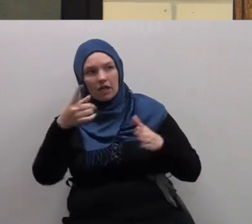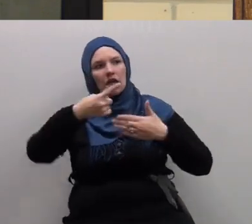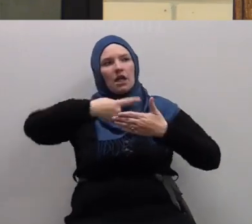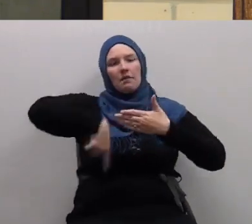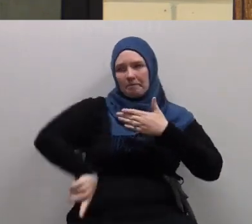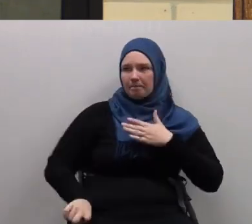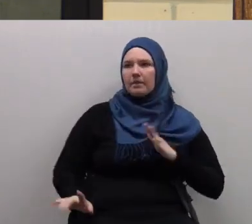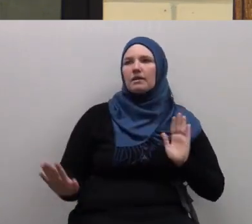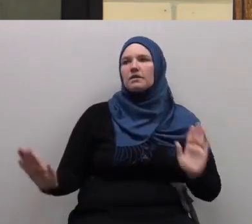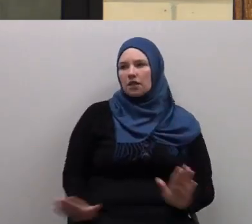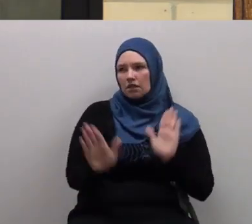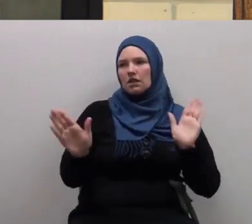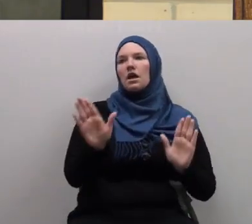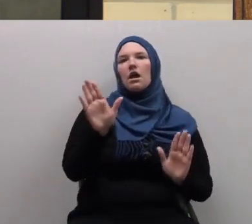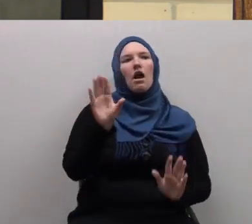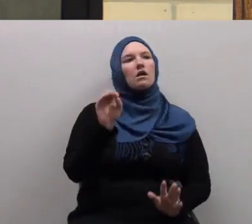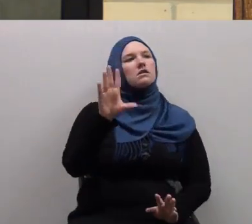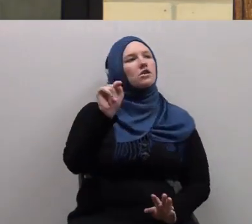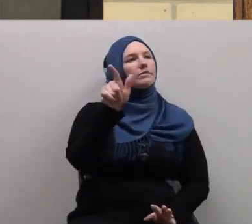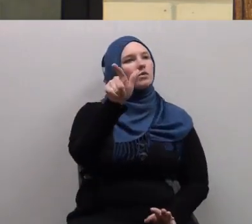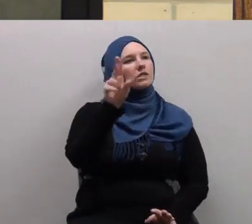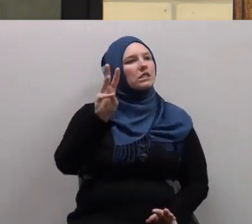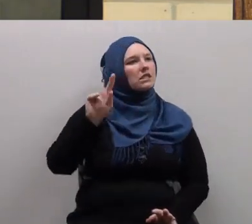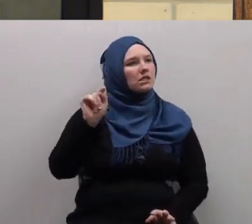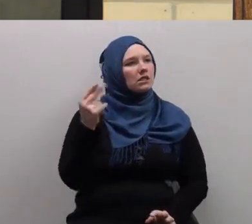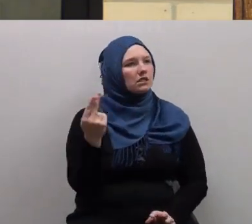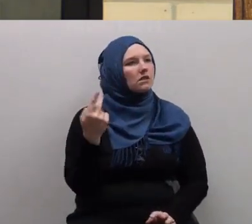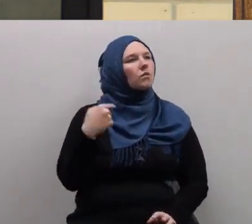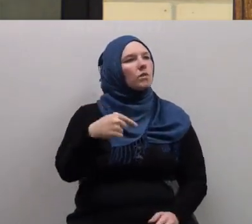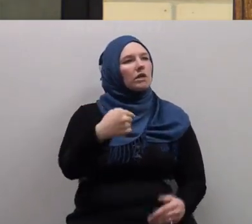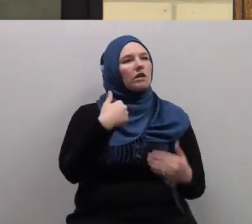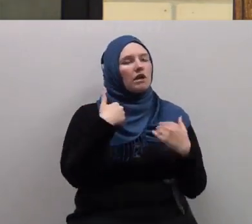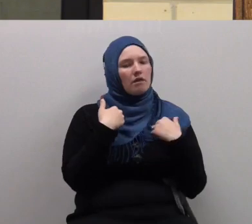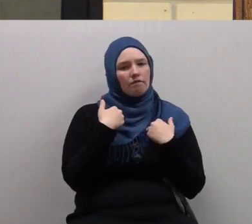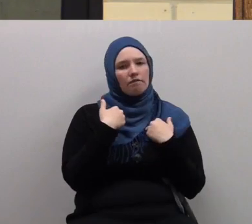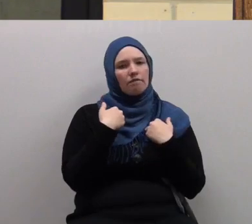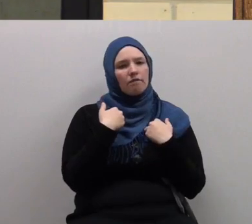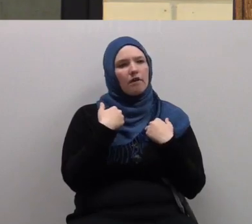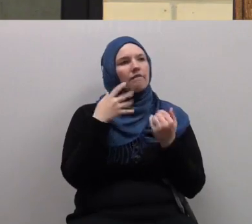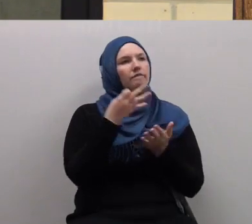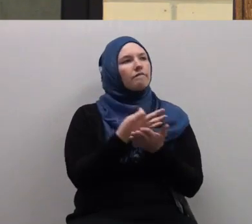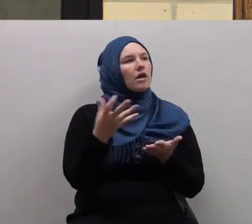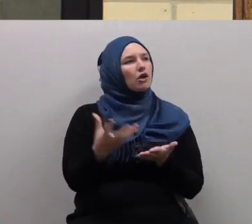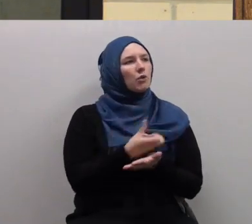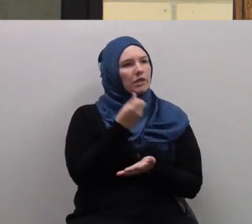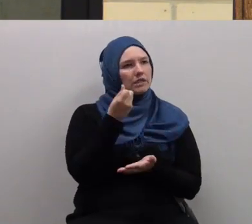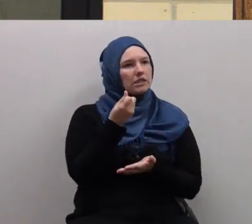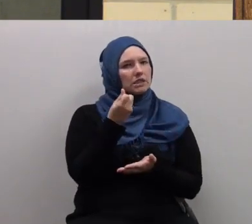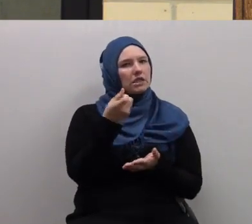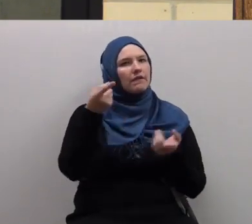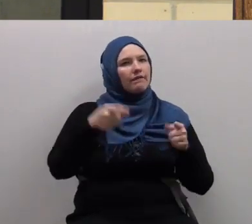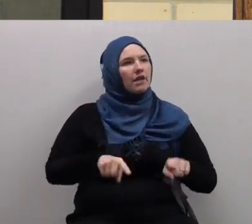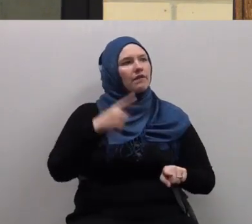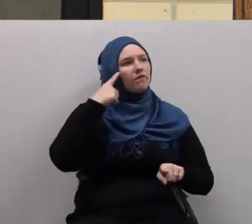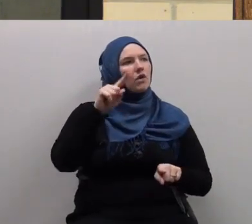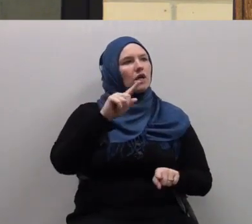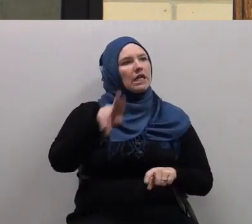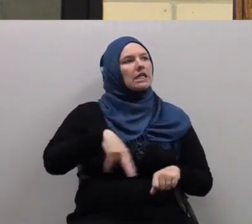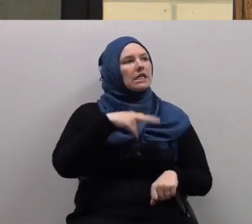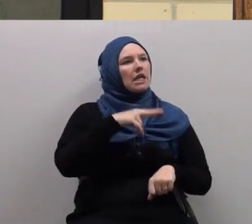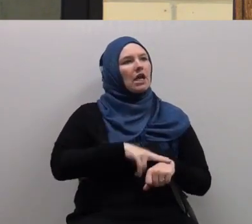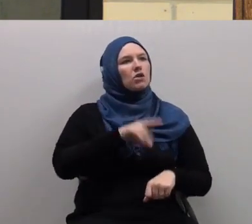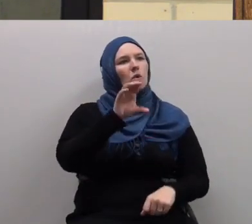of October, we are hosting a fundraising for the National